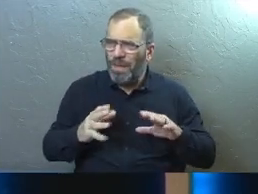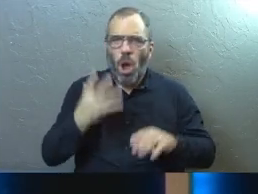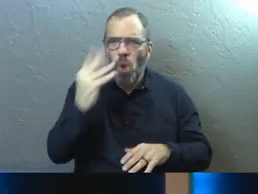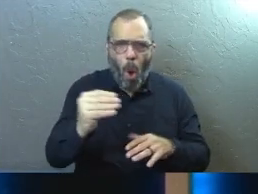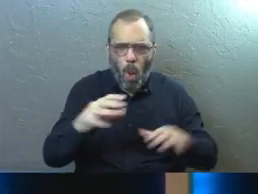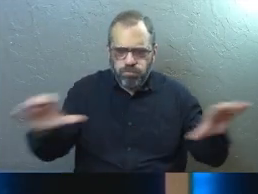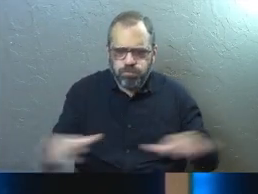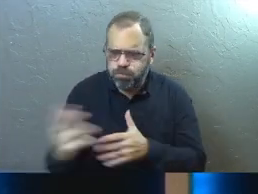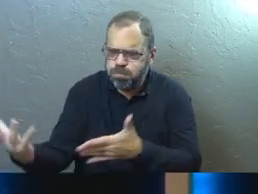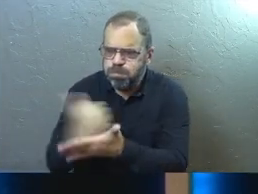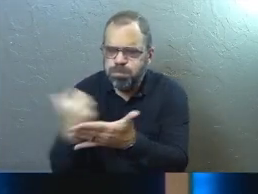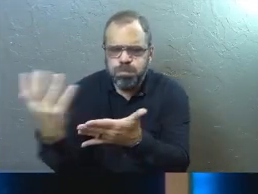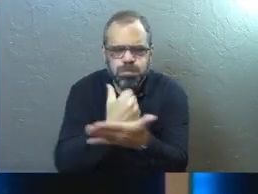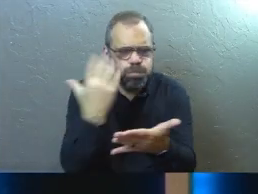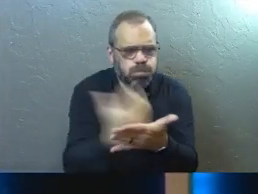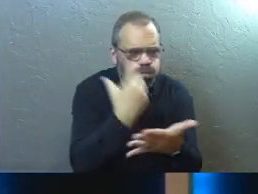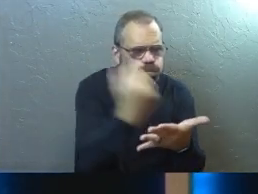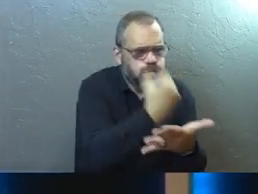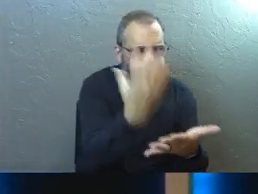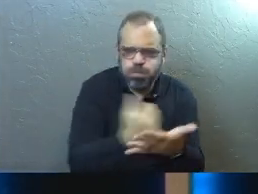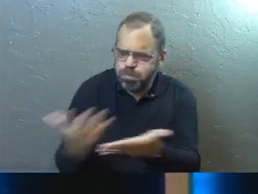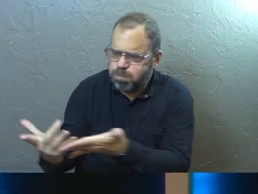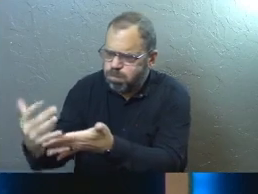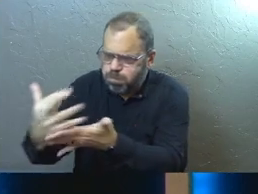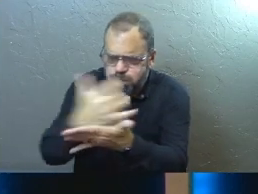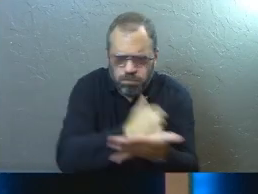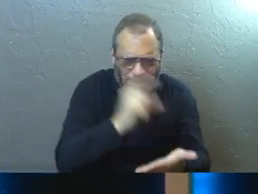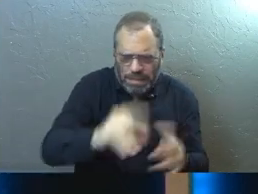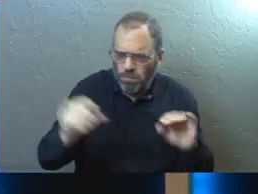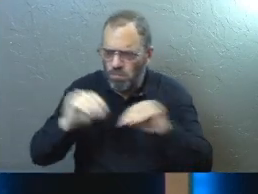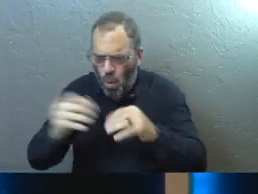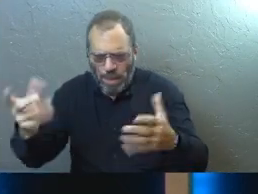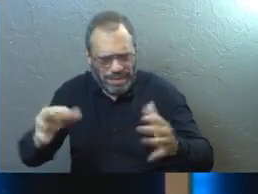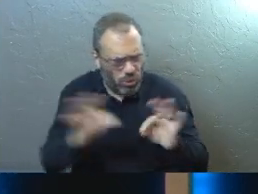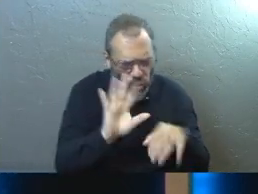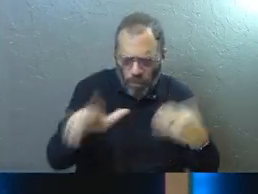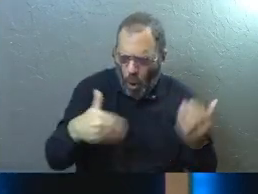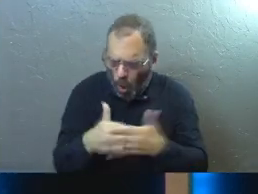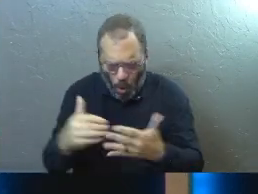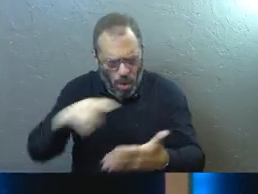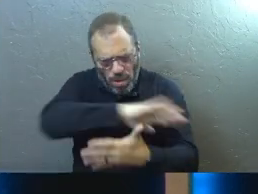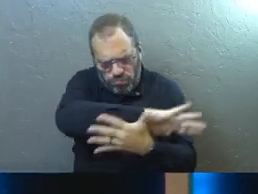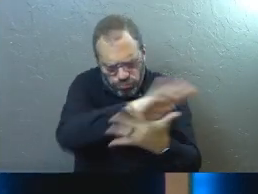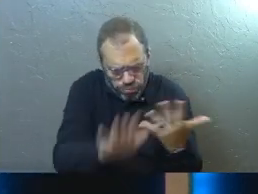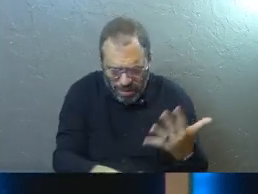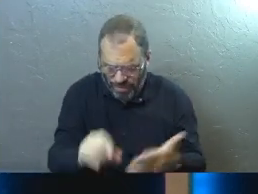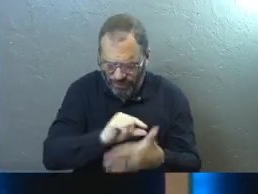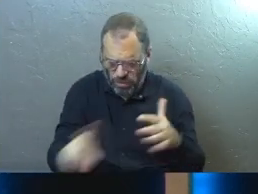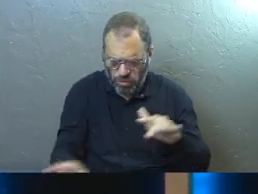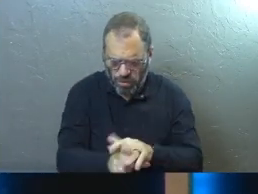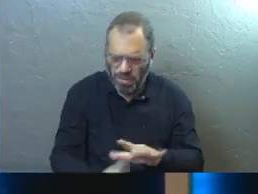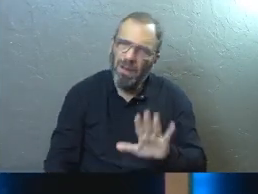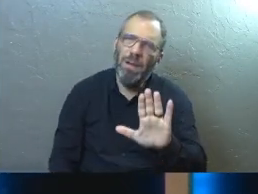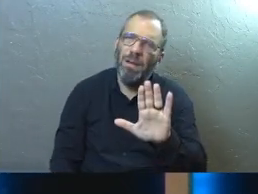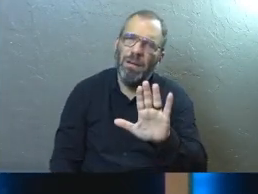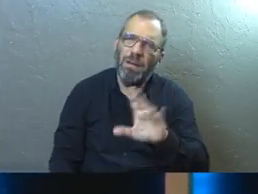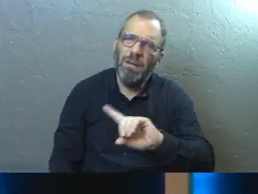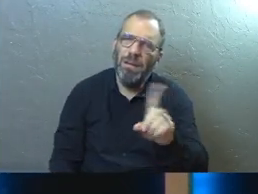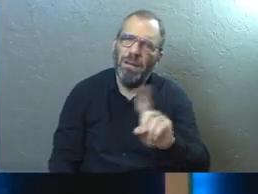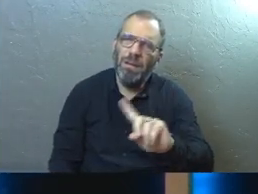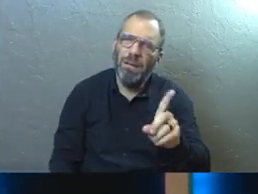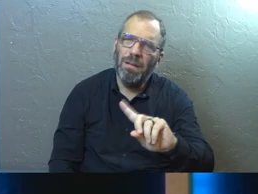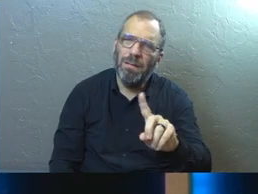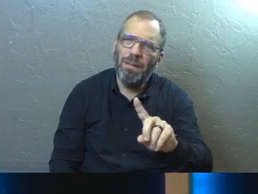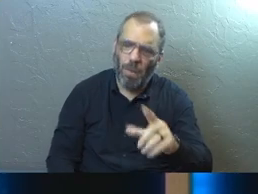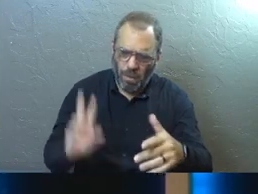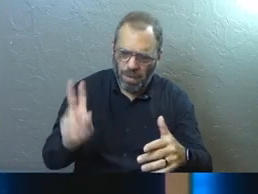out there and work for it. And what you have isn't enough and you need more and you deserve more and all of this stuff. And this verse comes in and says, no.